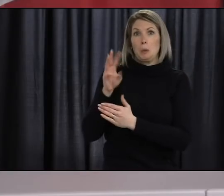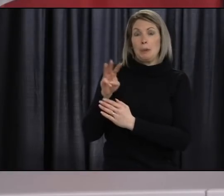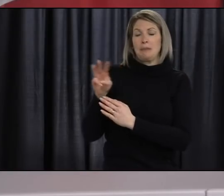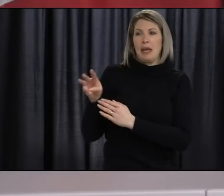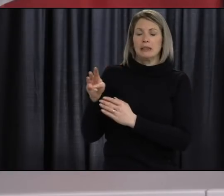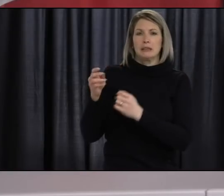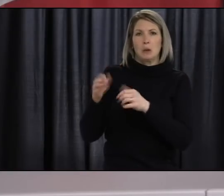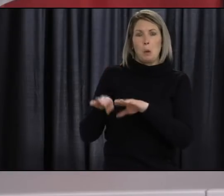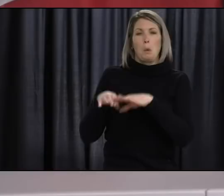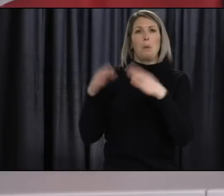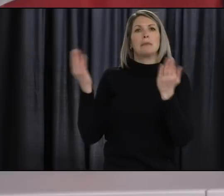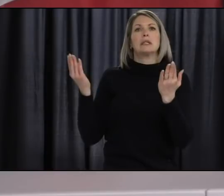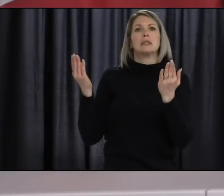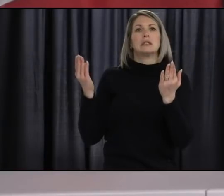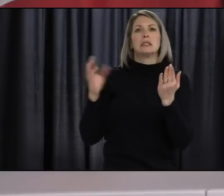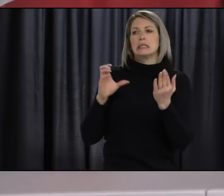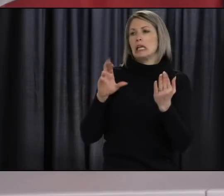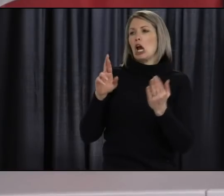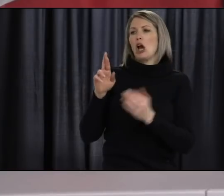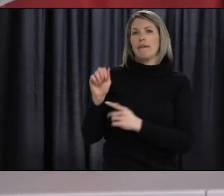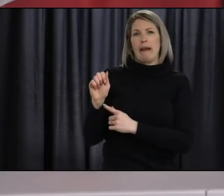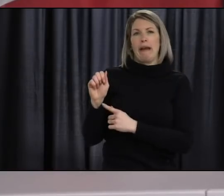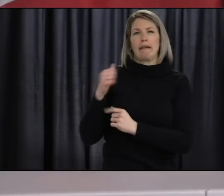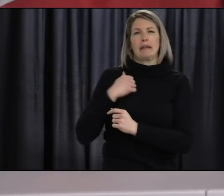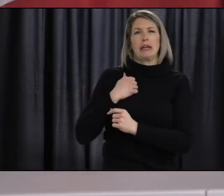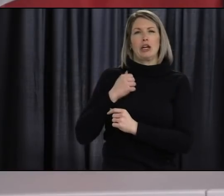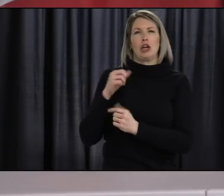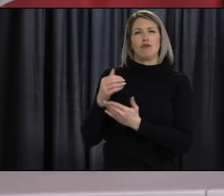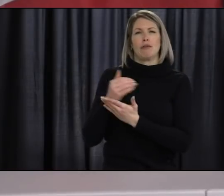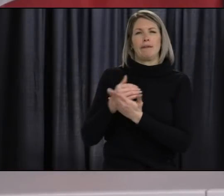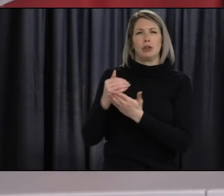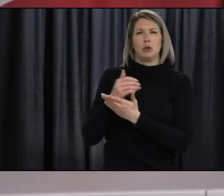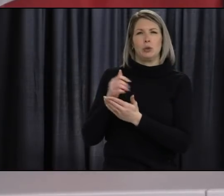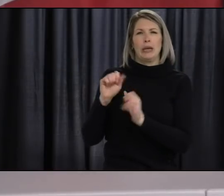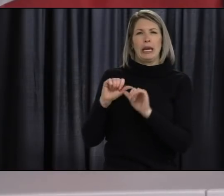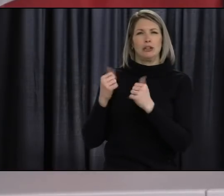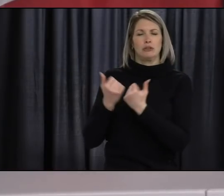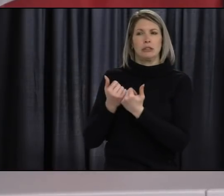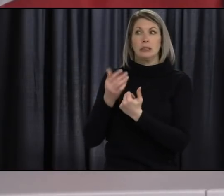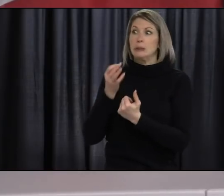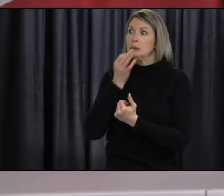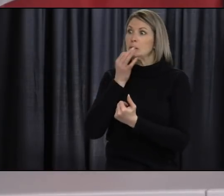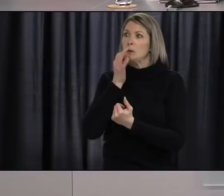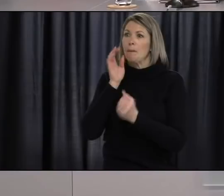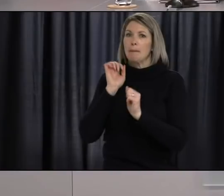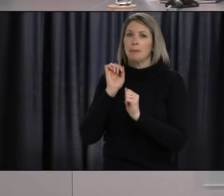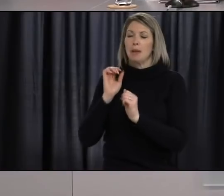Monday to receive applications to support their payroll.